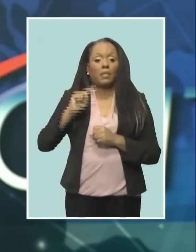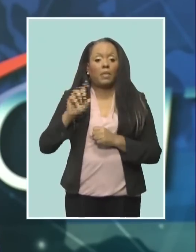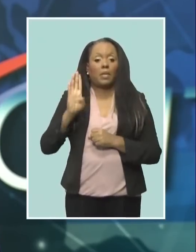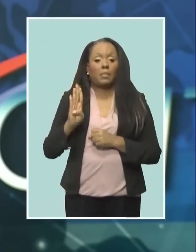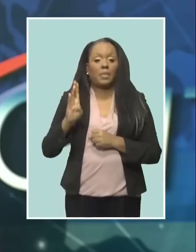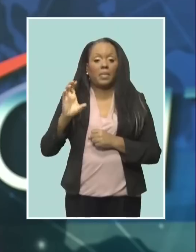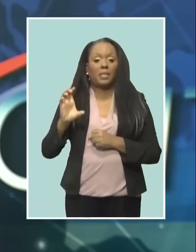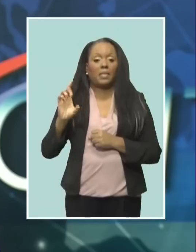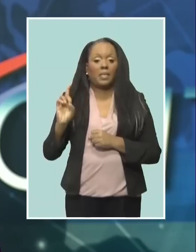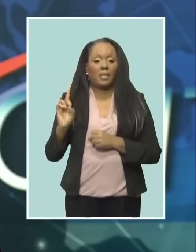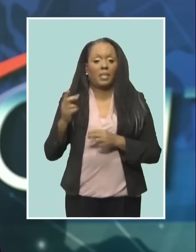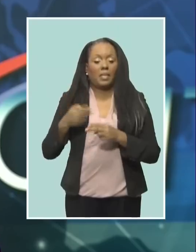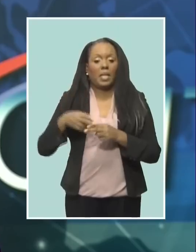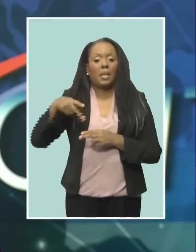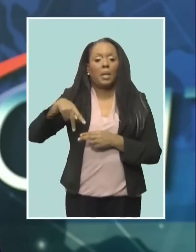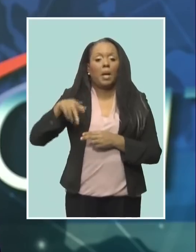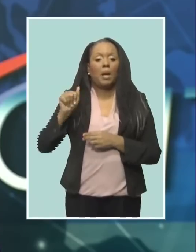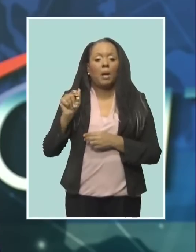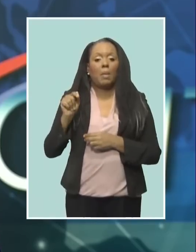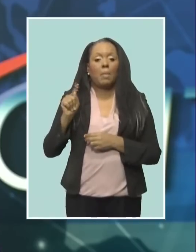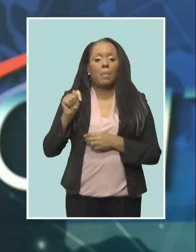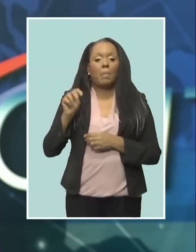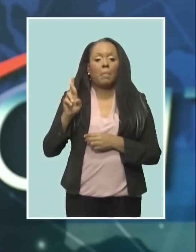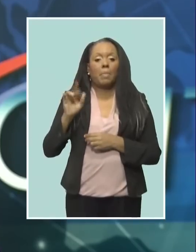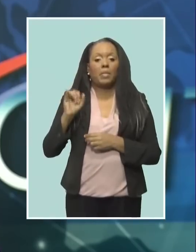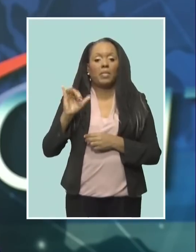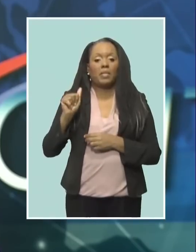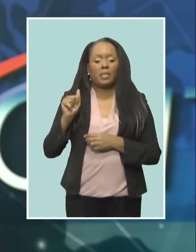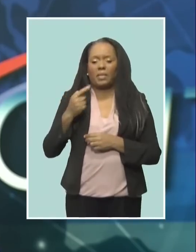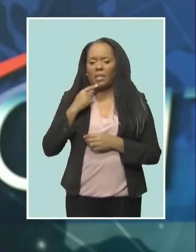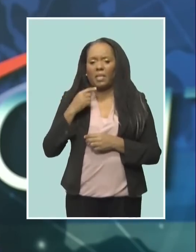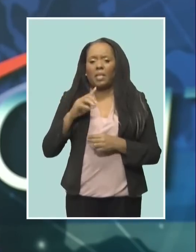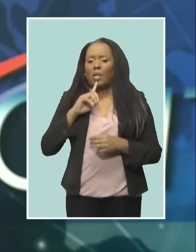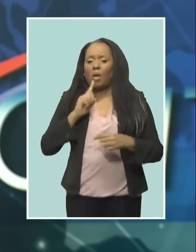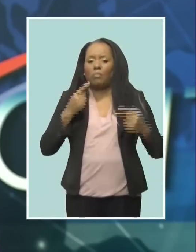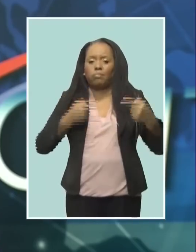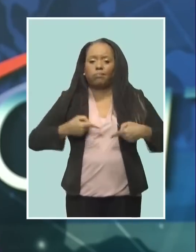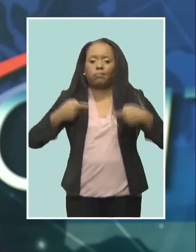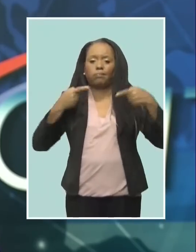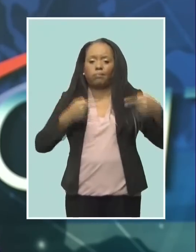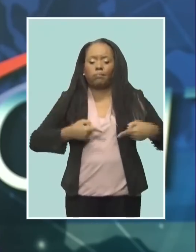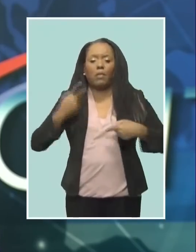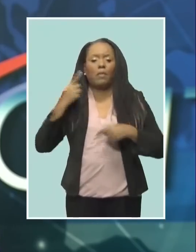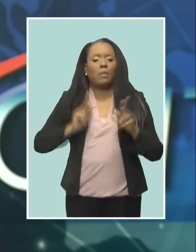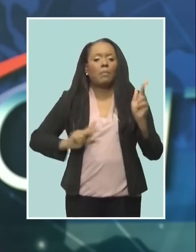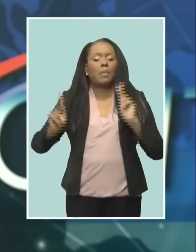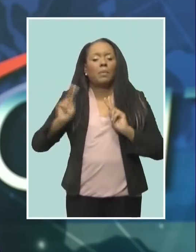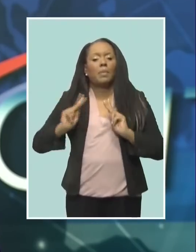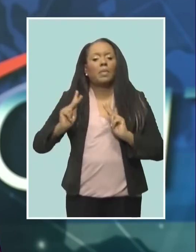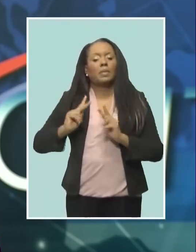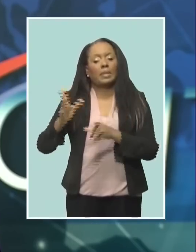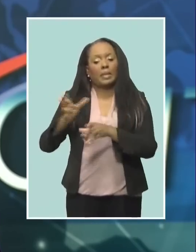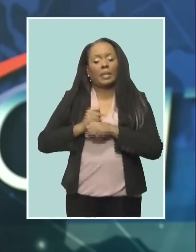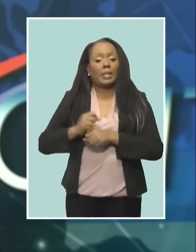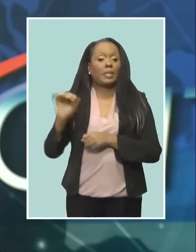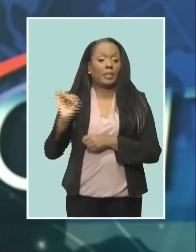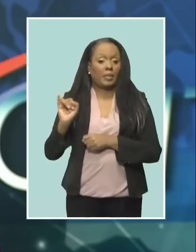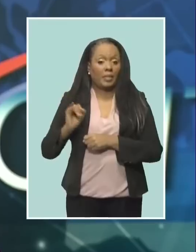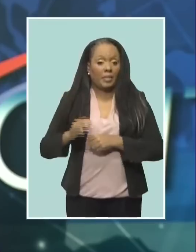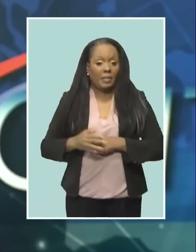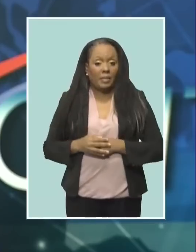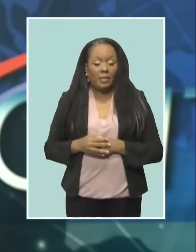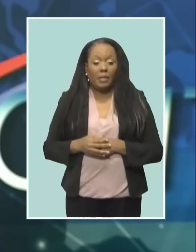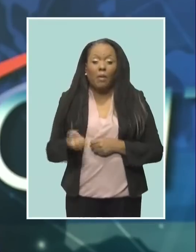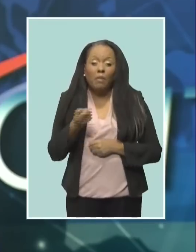Patricia Padmore-Blackman, says it's an uphill battle for those within the disabled community to get insurance. Contending that